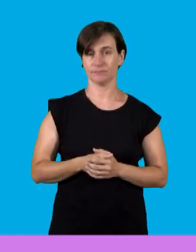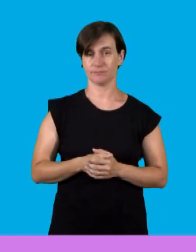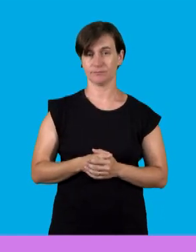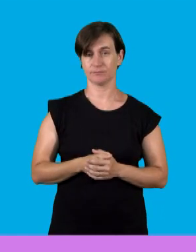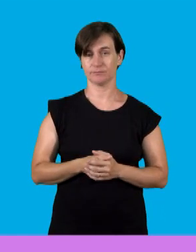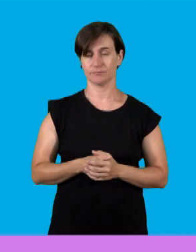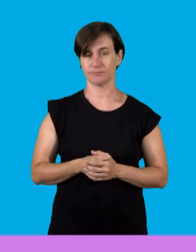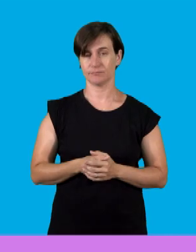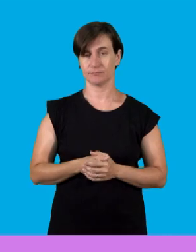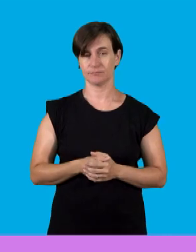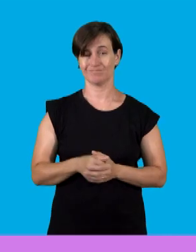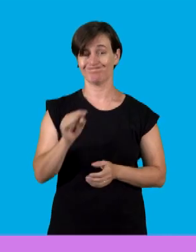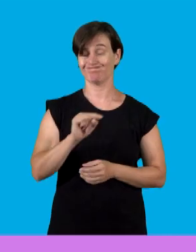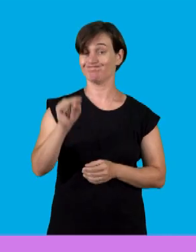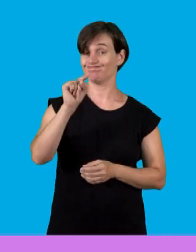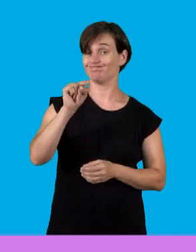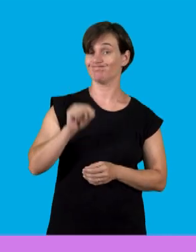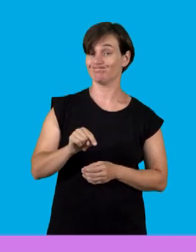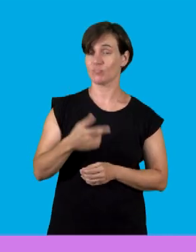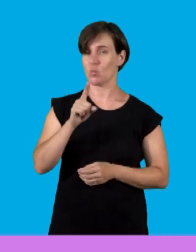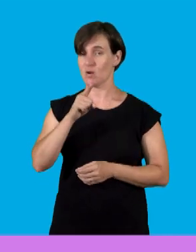895,000 rand, right? Divided by